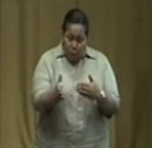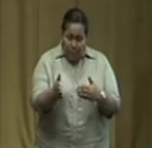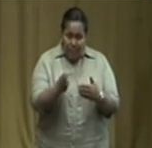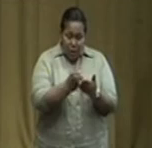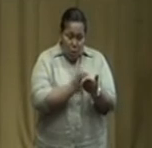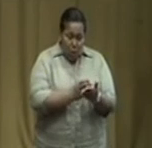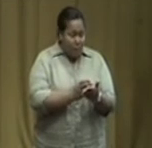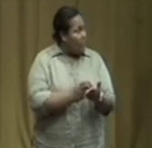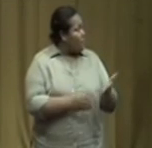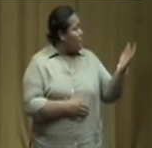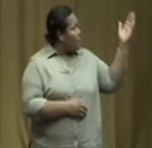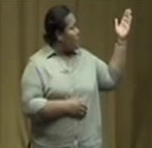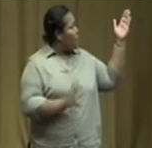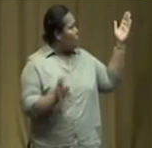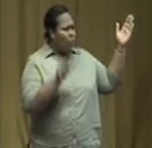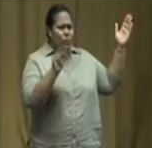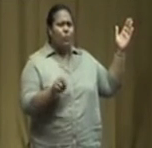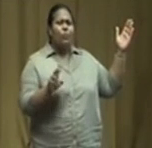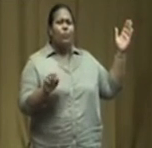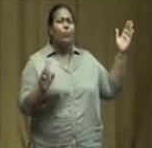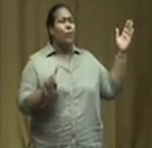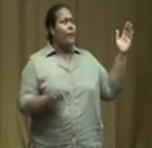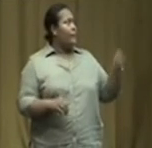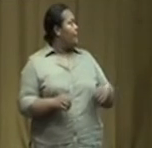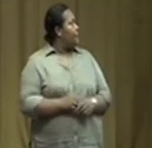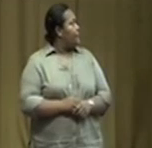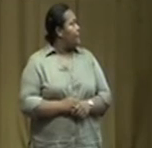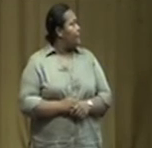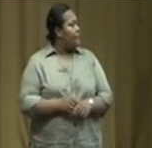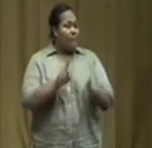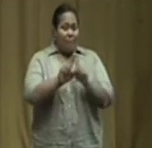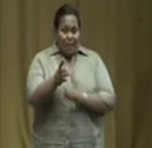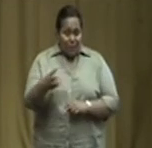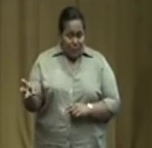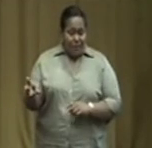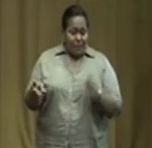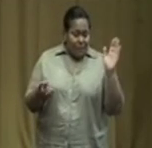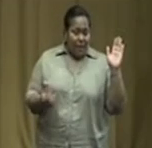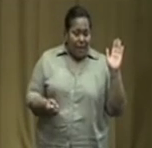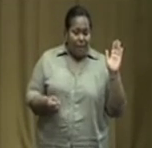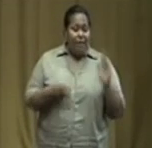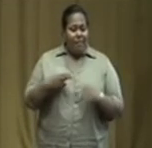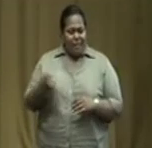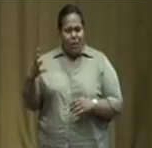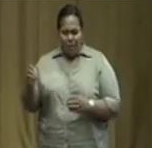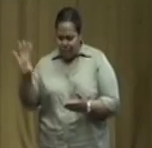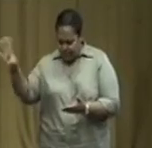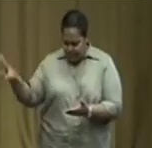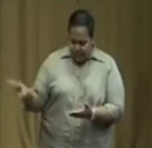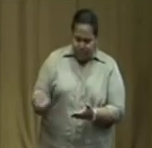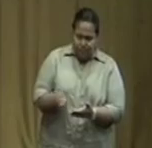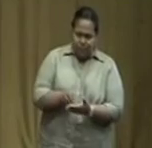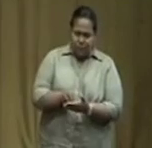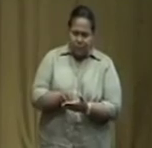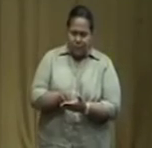click on the course site button, they put in the user credentials which we give you, and then a script will run in the back end automatically and